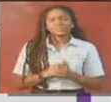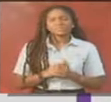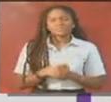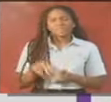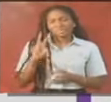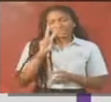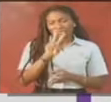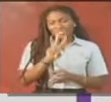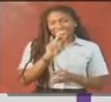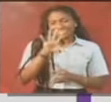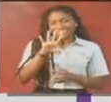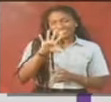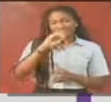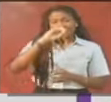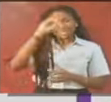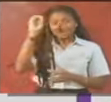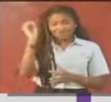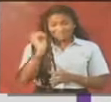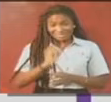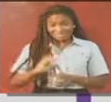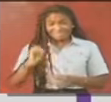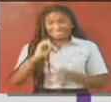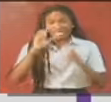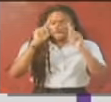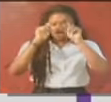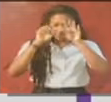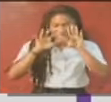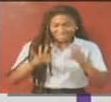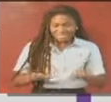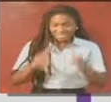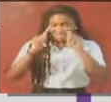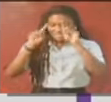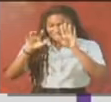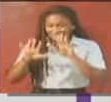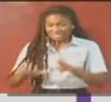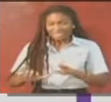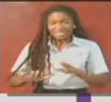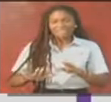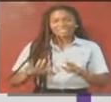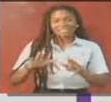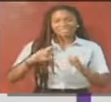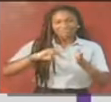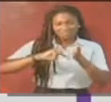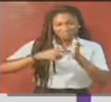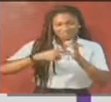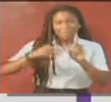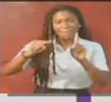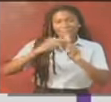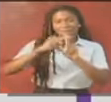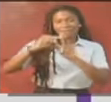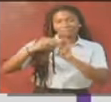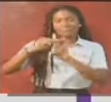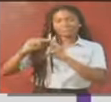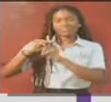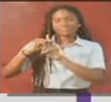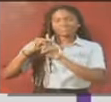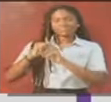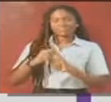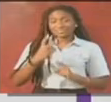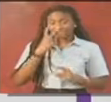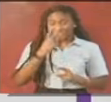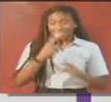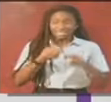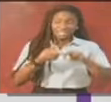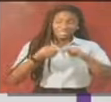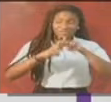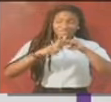25% for week 16, and it just for the week 17 so far it's at 18%. So we see where that climb in